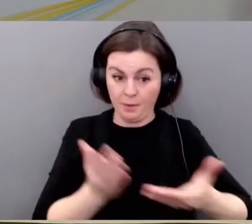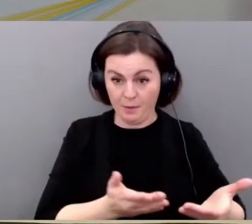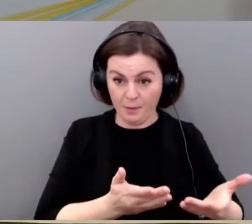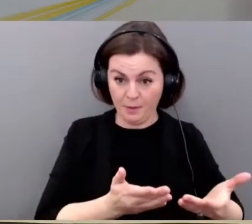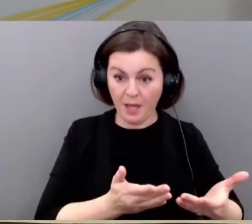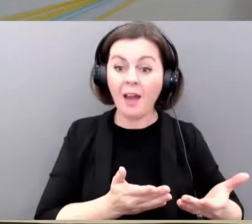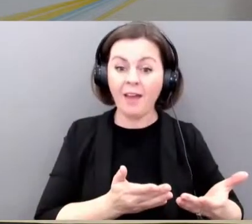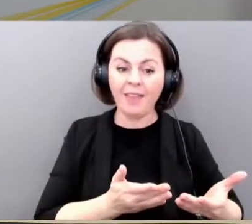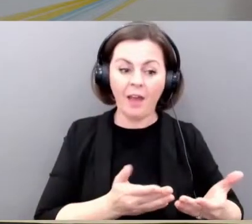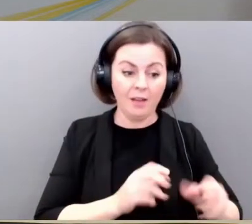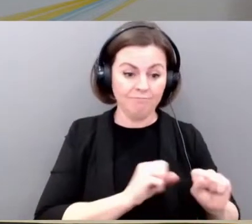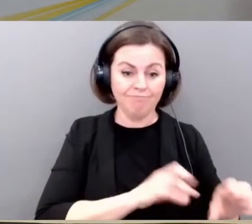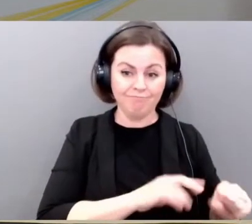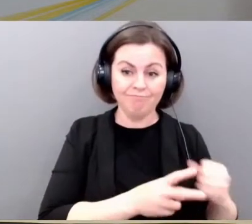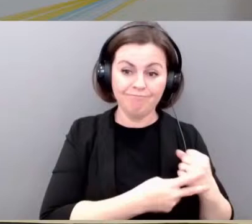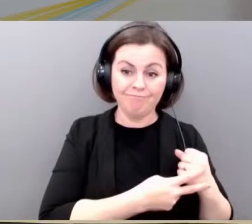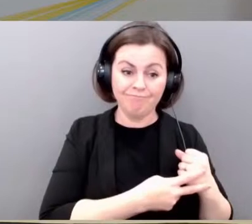administered.